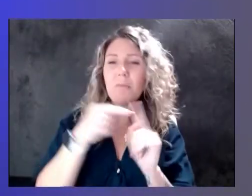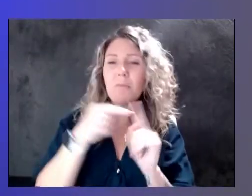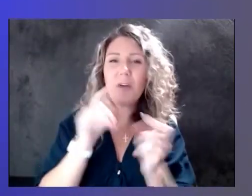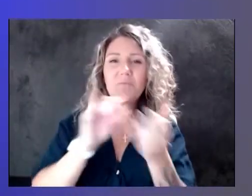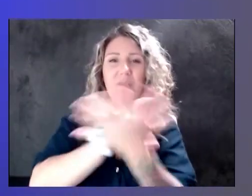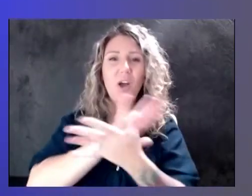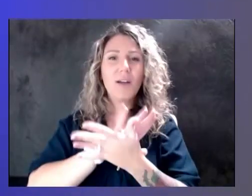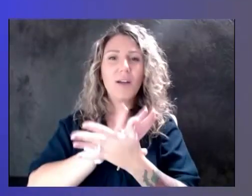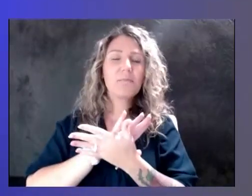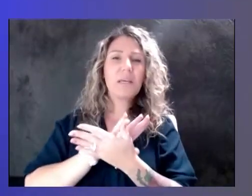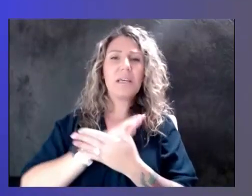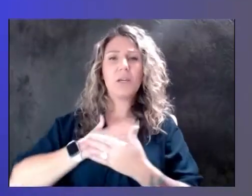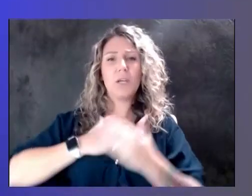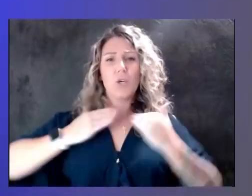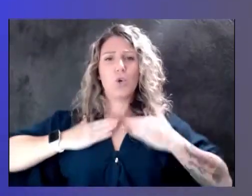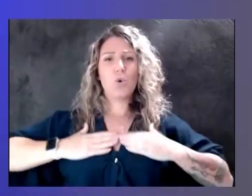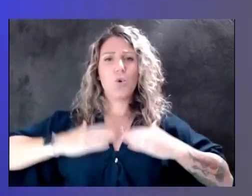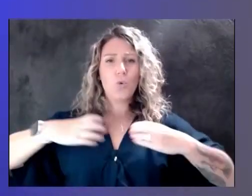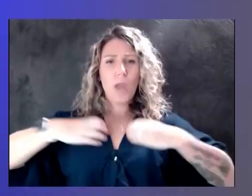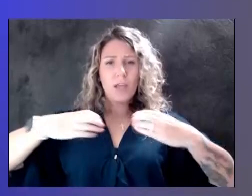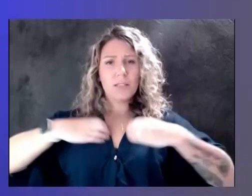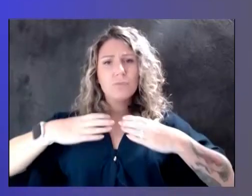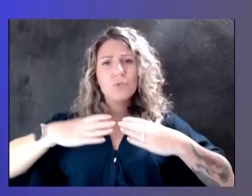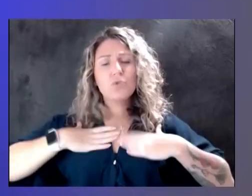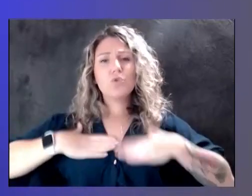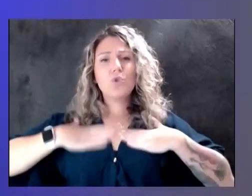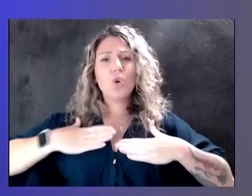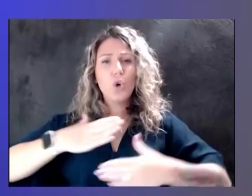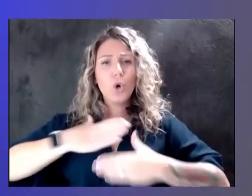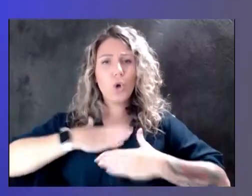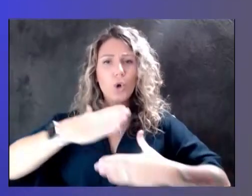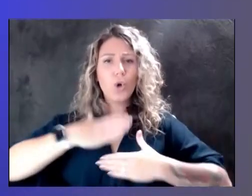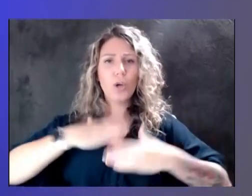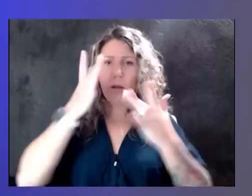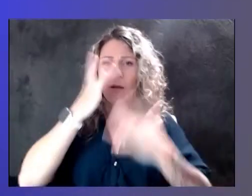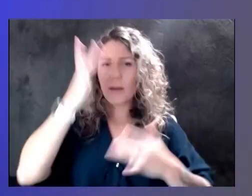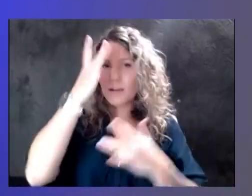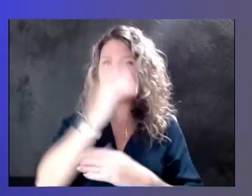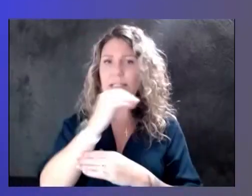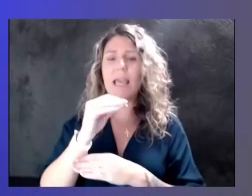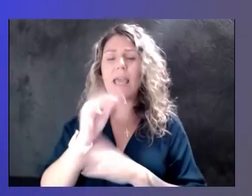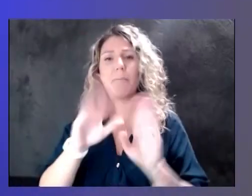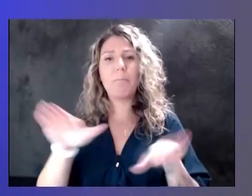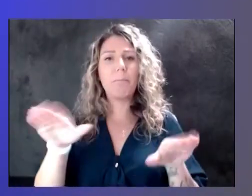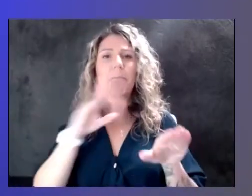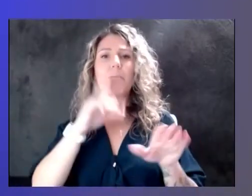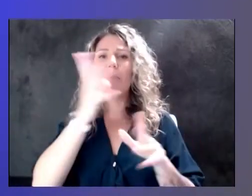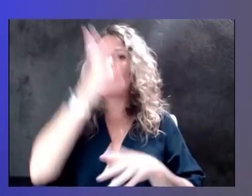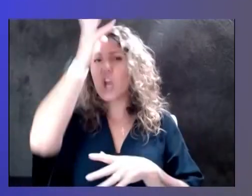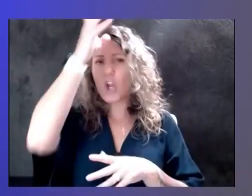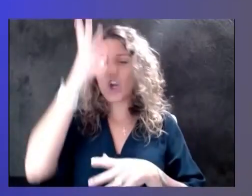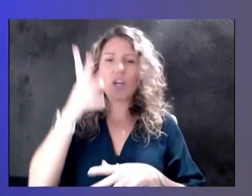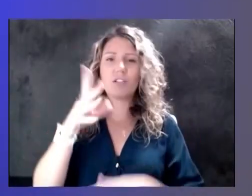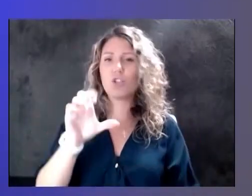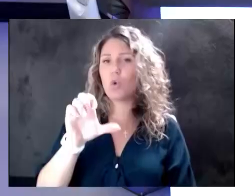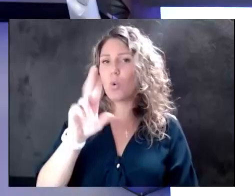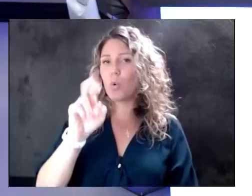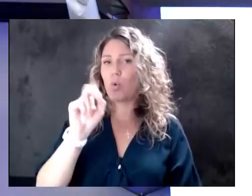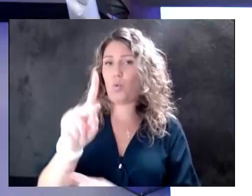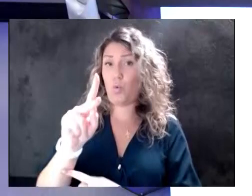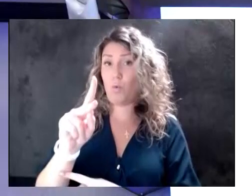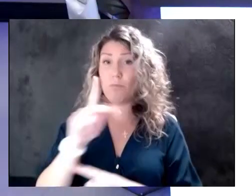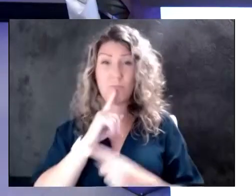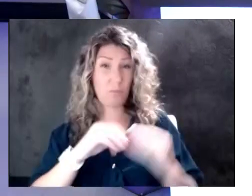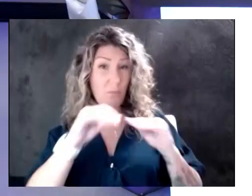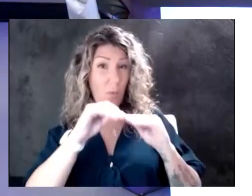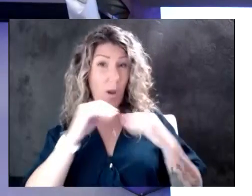respiratory illness. Parents might know this one too, a big player in croup, so causative agent of croup. So is it more in younger people? And